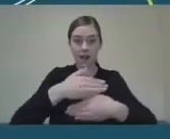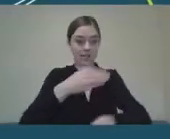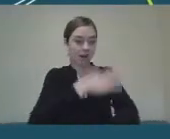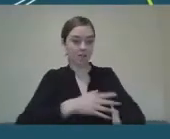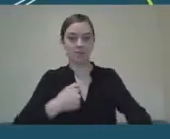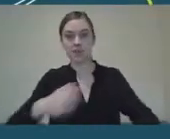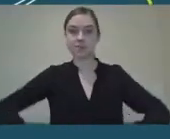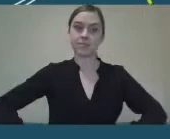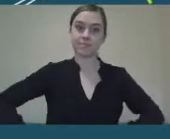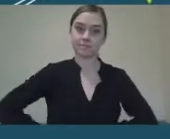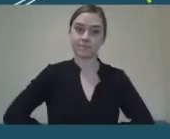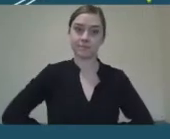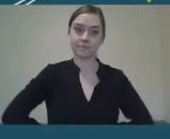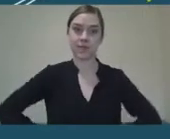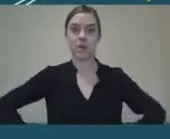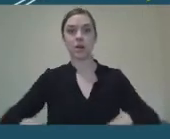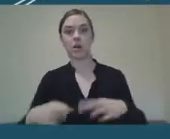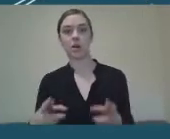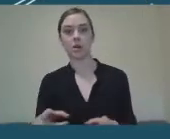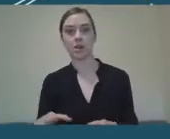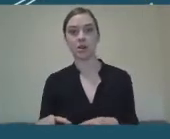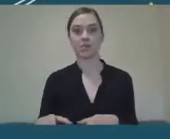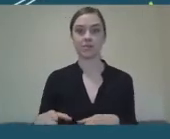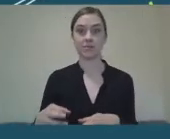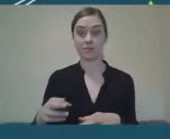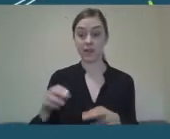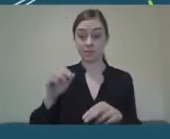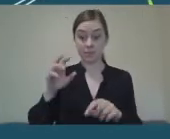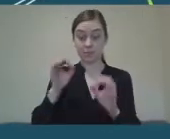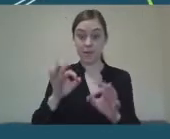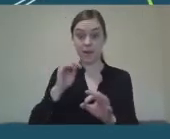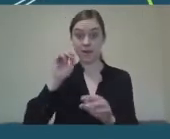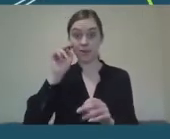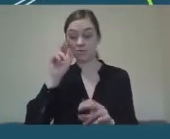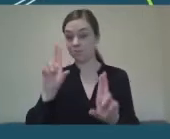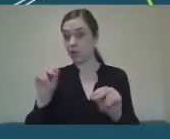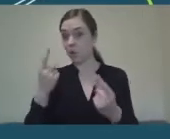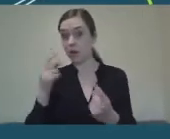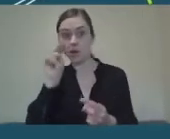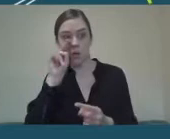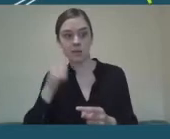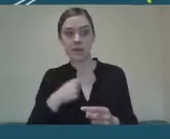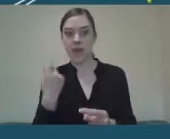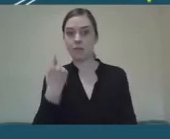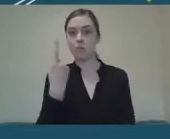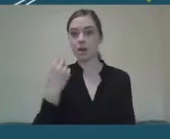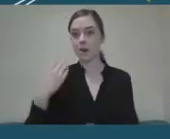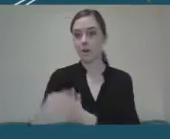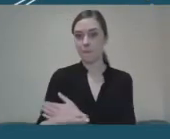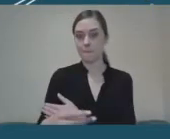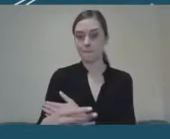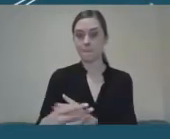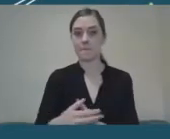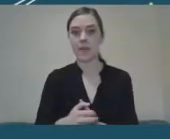back. And I would have perfected it so that no one noticed that I had one arm. And that lasted for